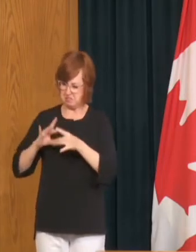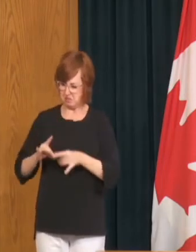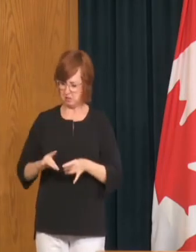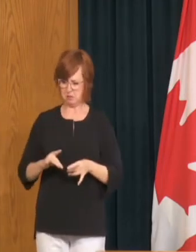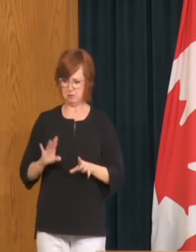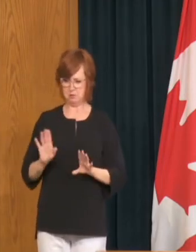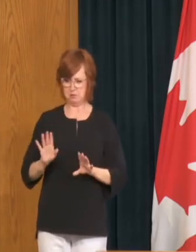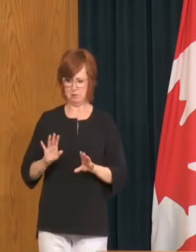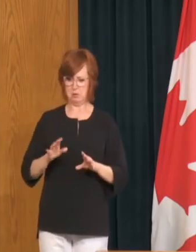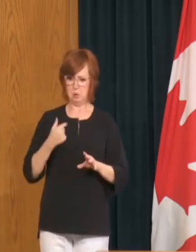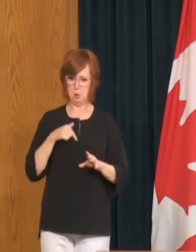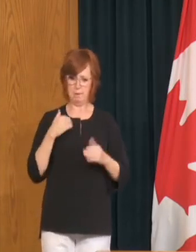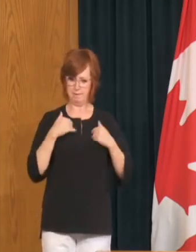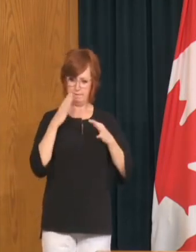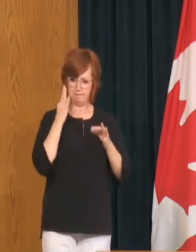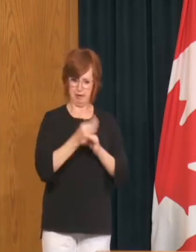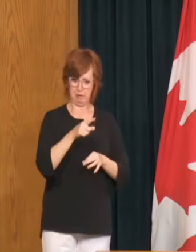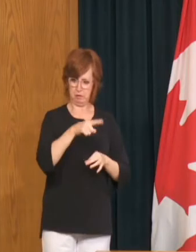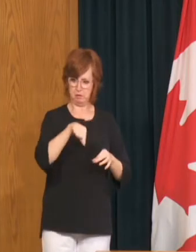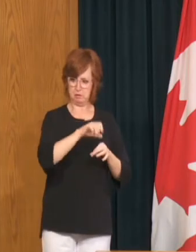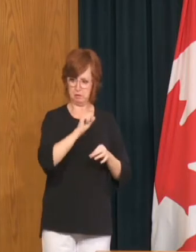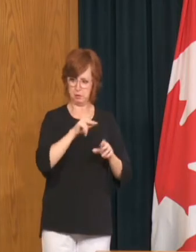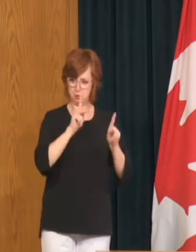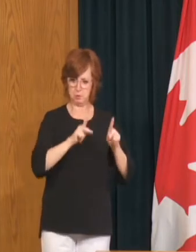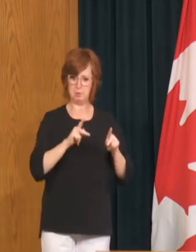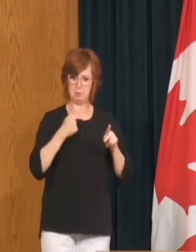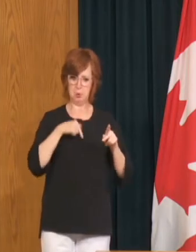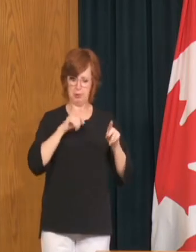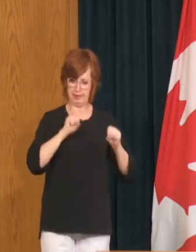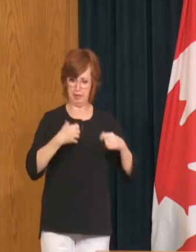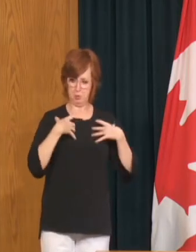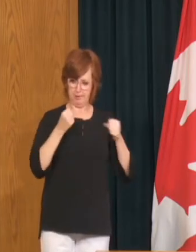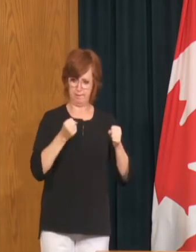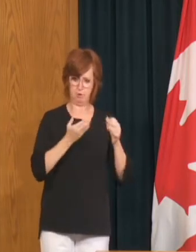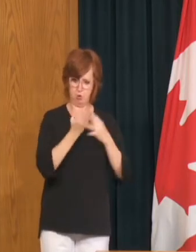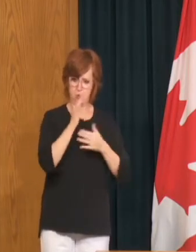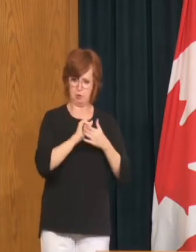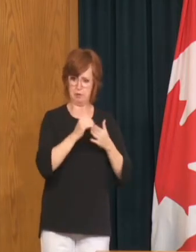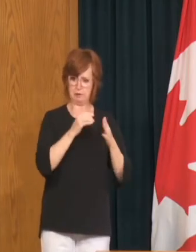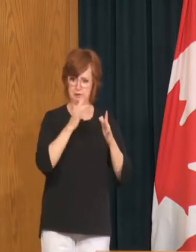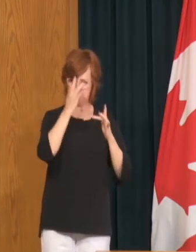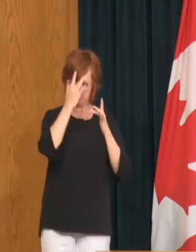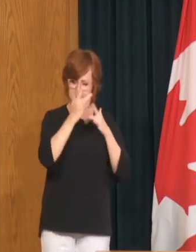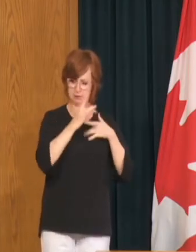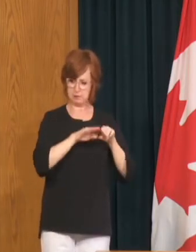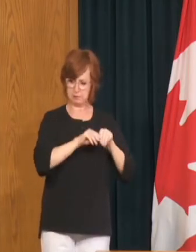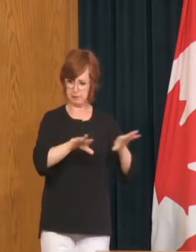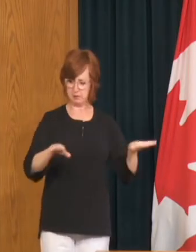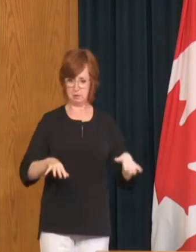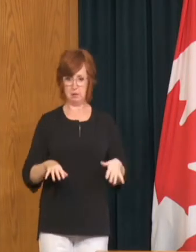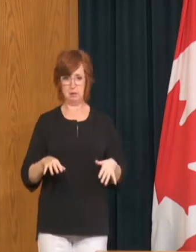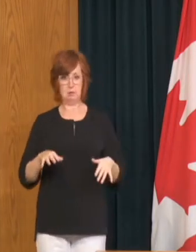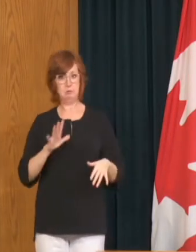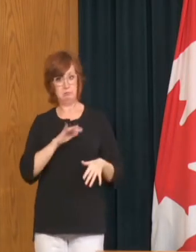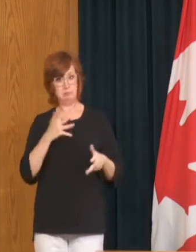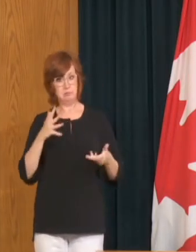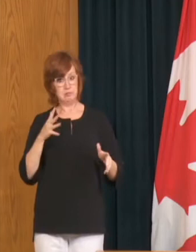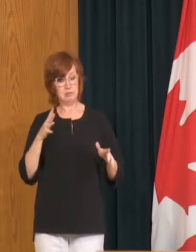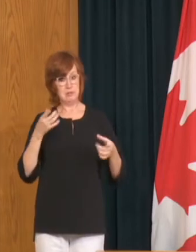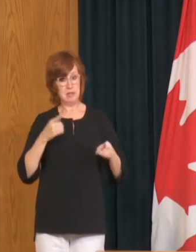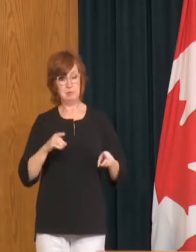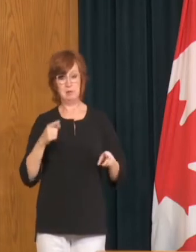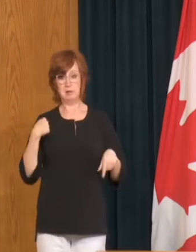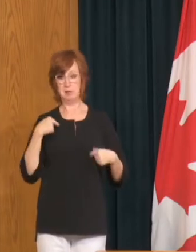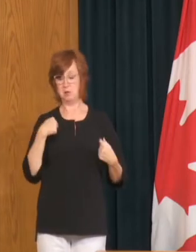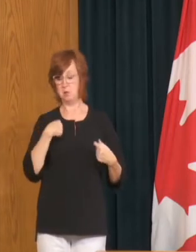quite frankly, because we have faith in the Saskatchewan people that they'll be able to recover. Part of that is already occurring. We didn't shut our economy down here in